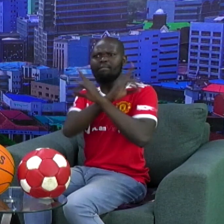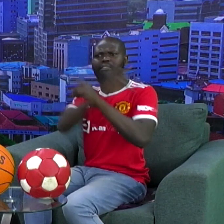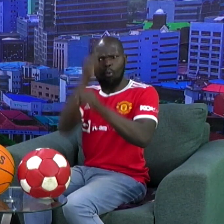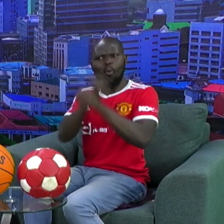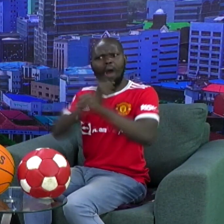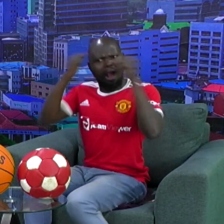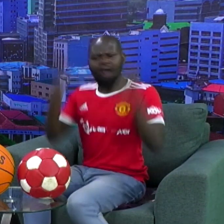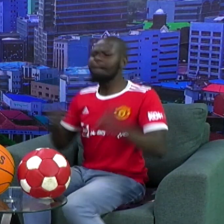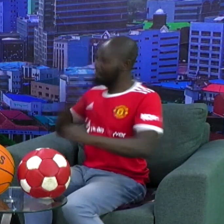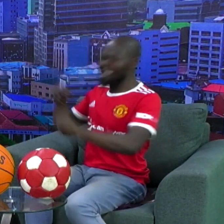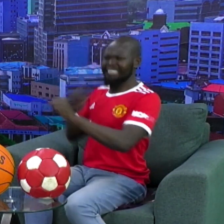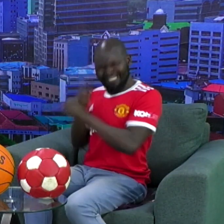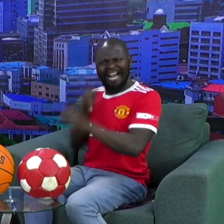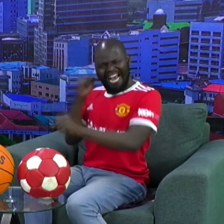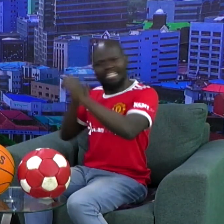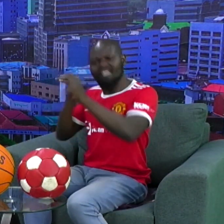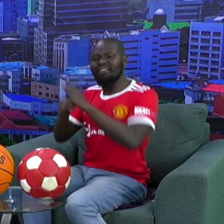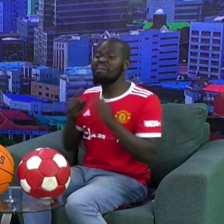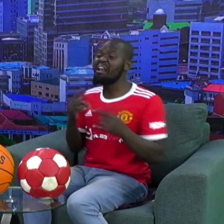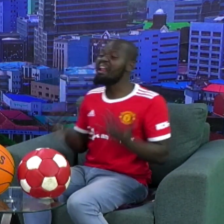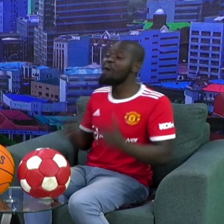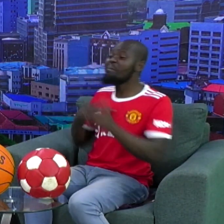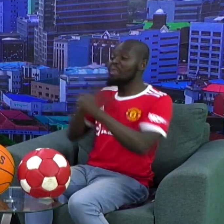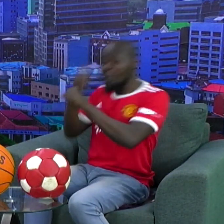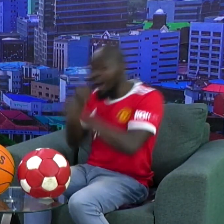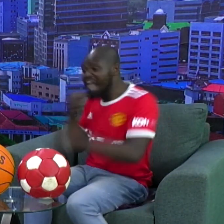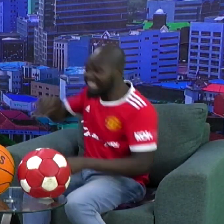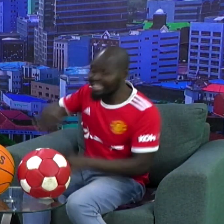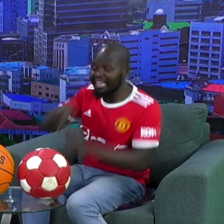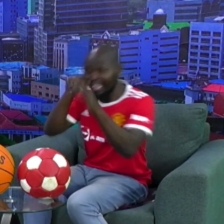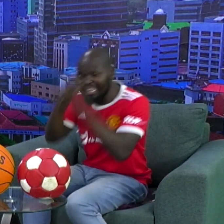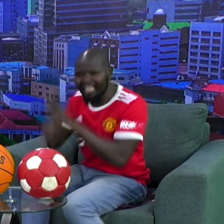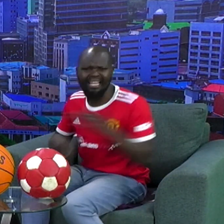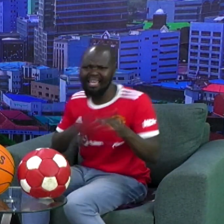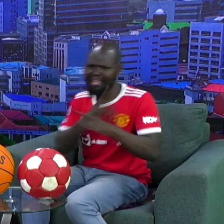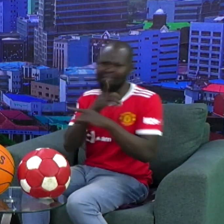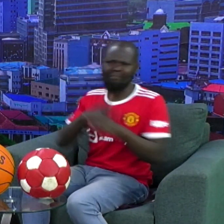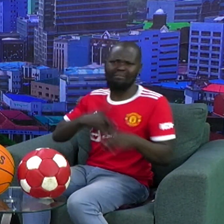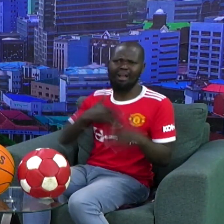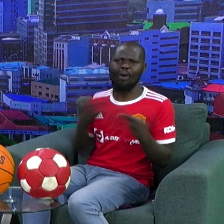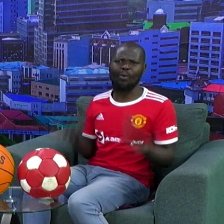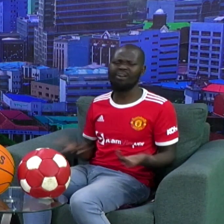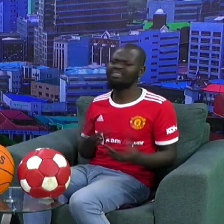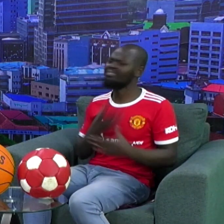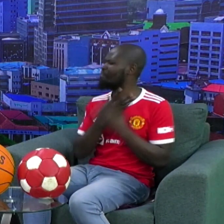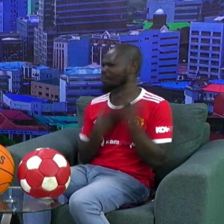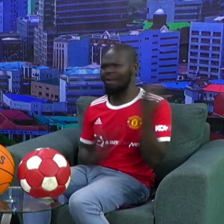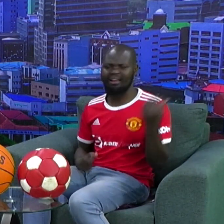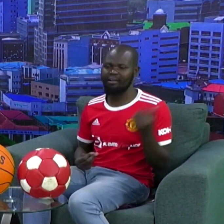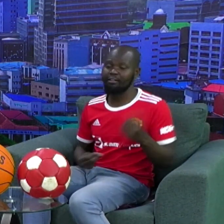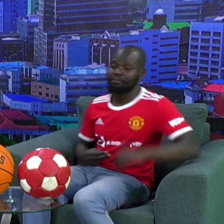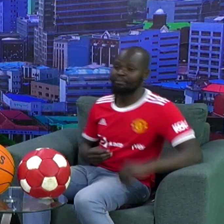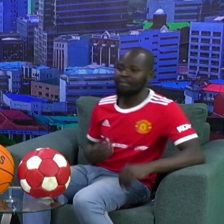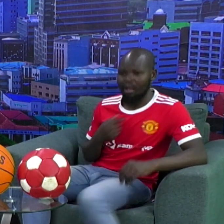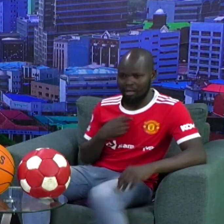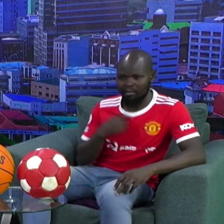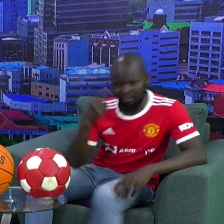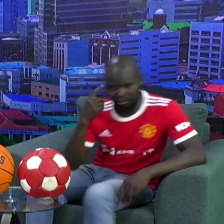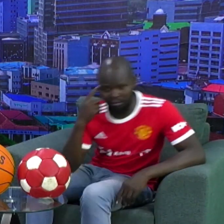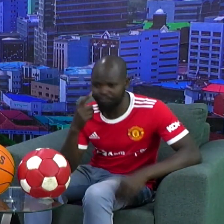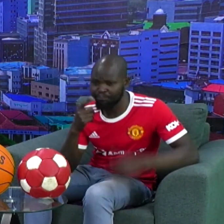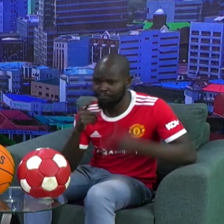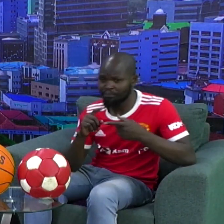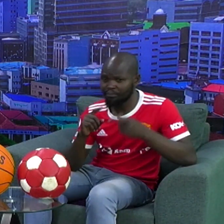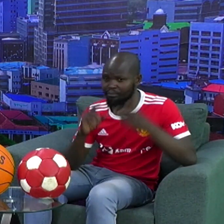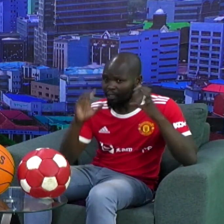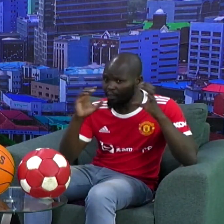the motivation and morale from at the front really goes down. Right. But I feel the defense has been